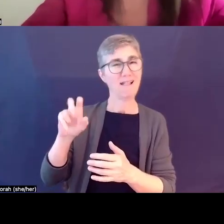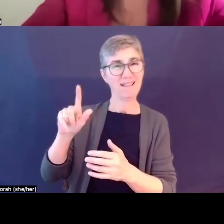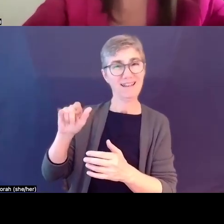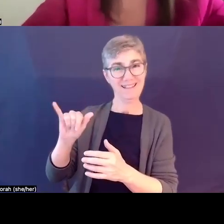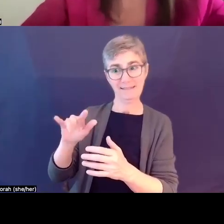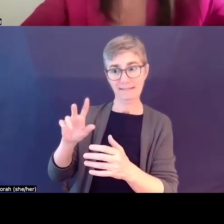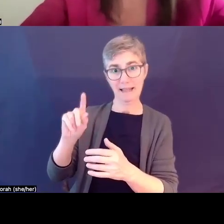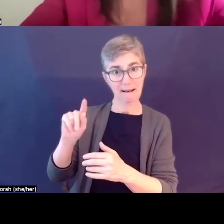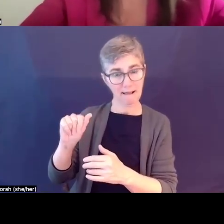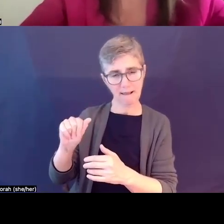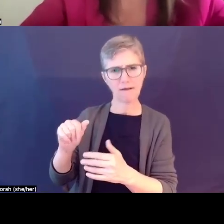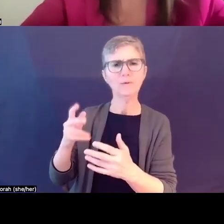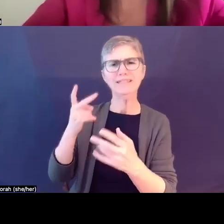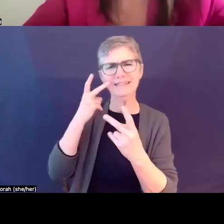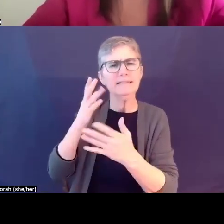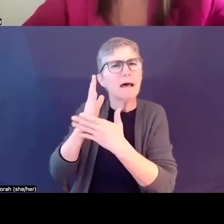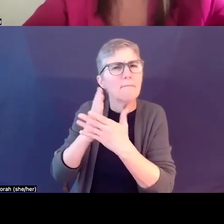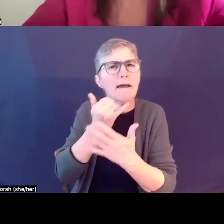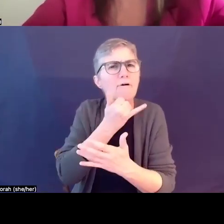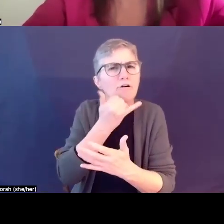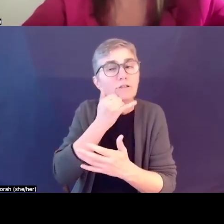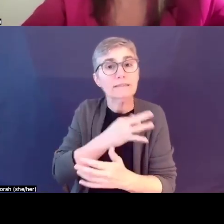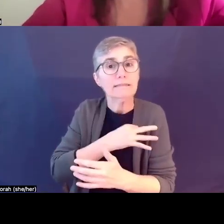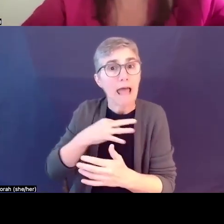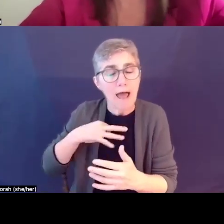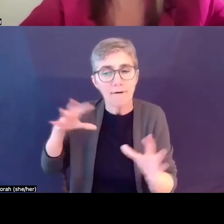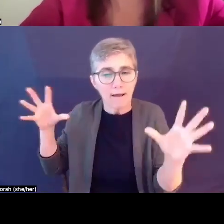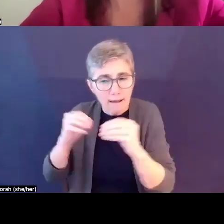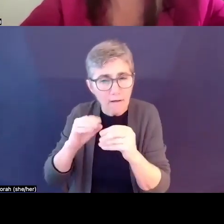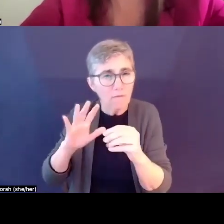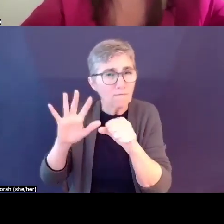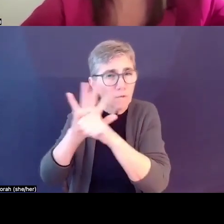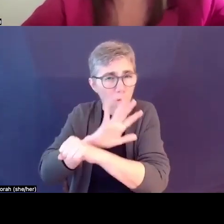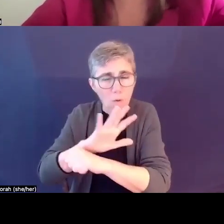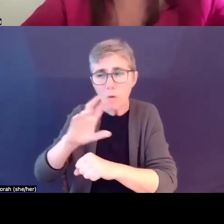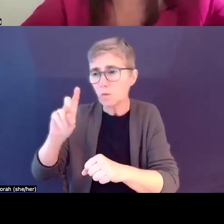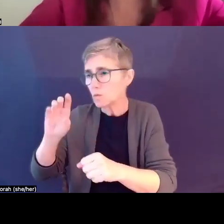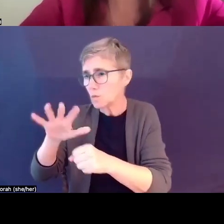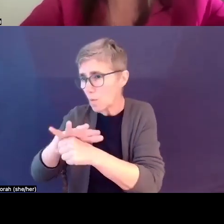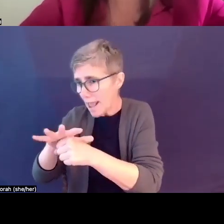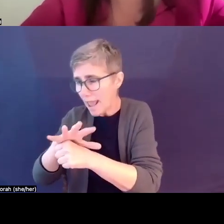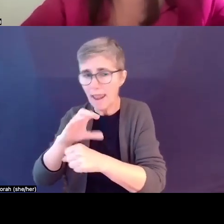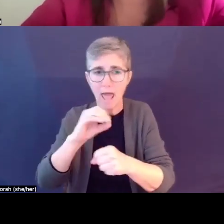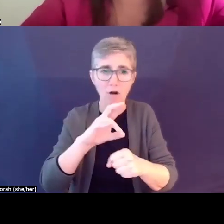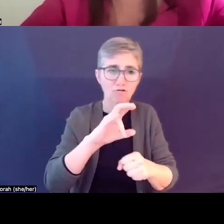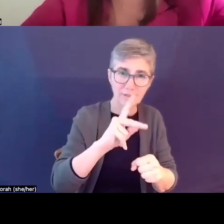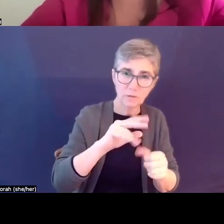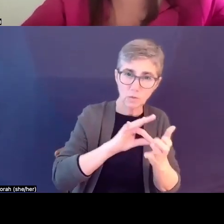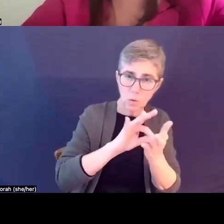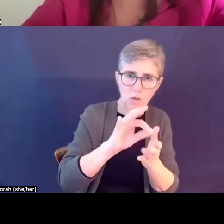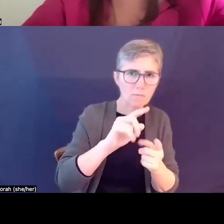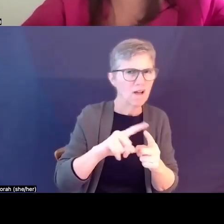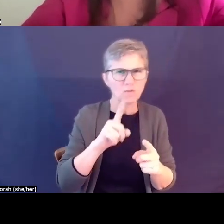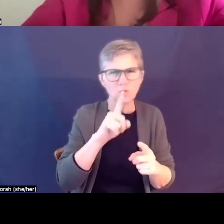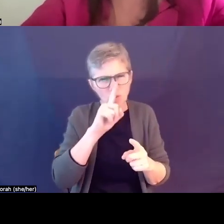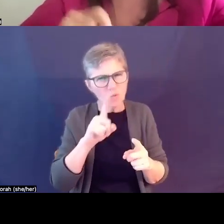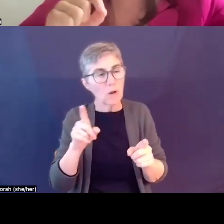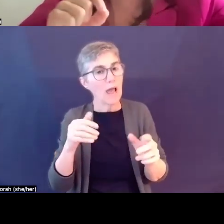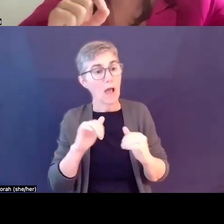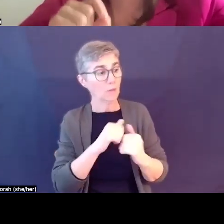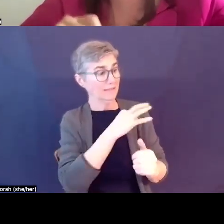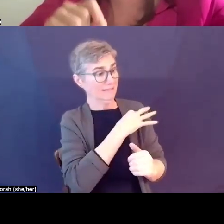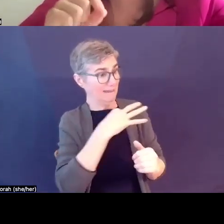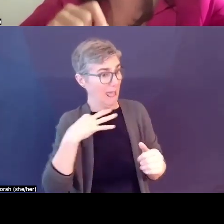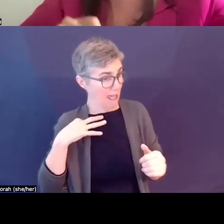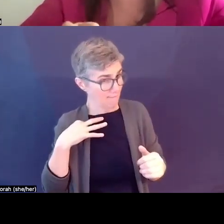We did see some errors by staff when adding total domain and overall risk scores, but we also saw true discrepancies between how staff were